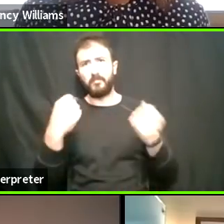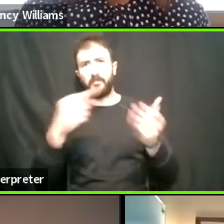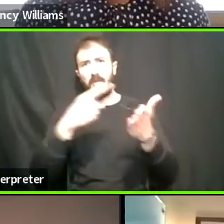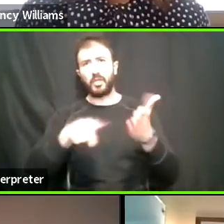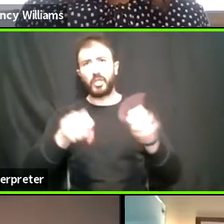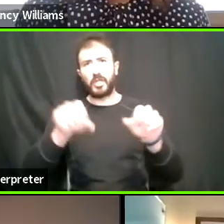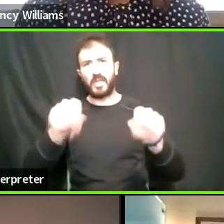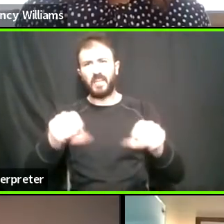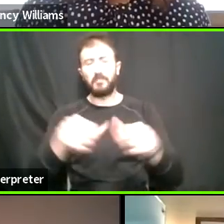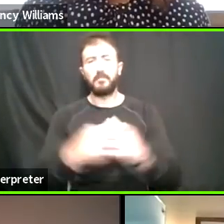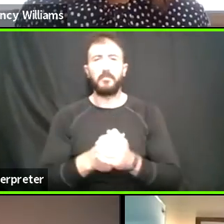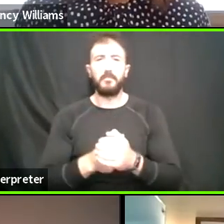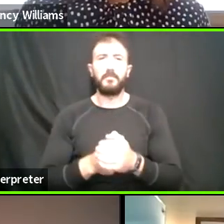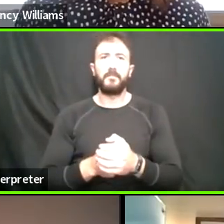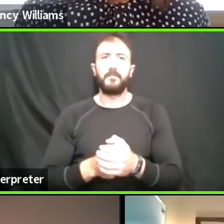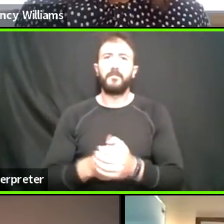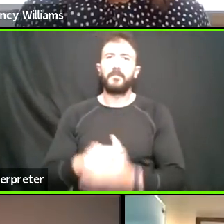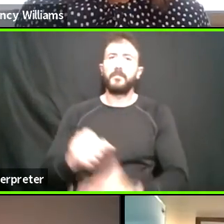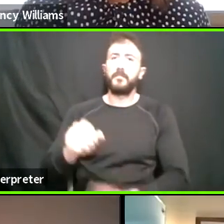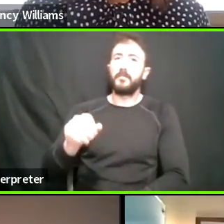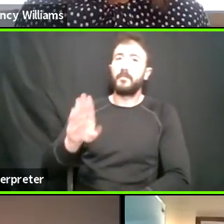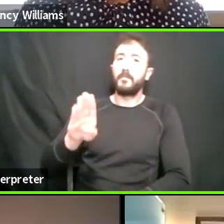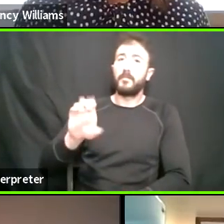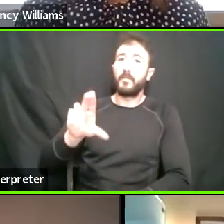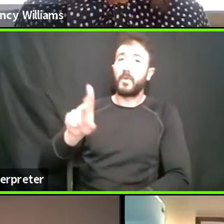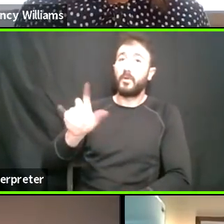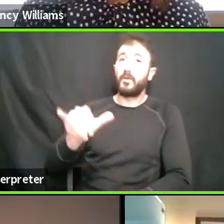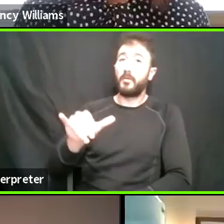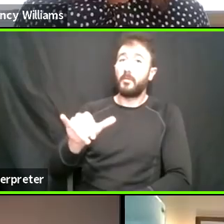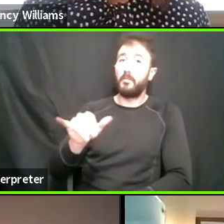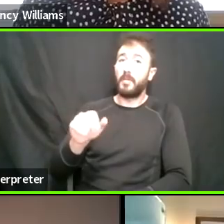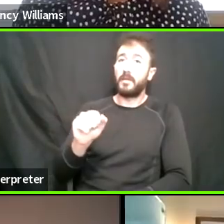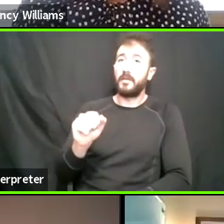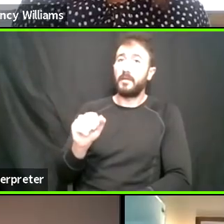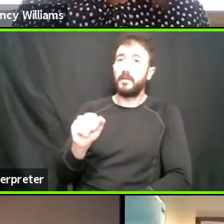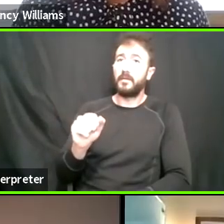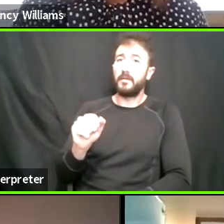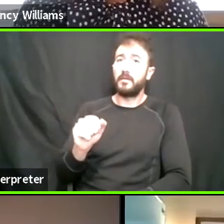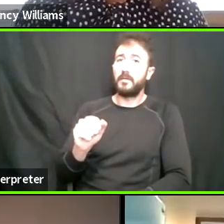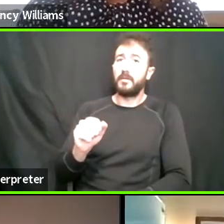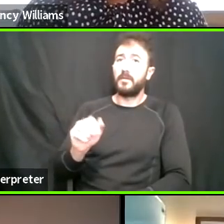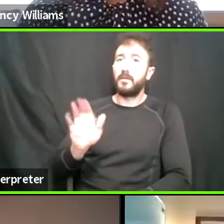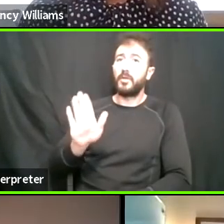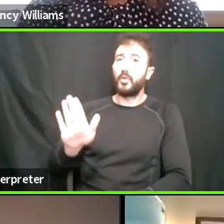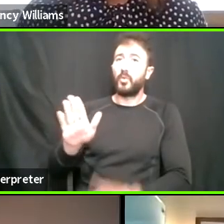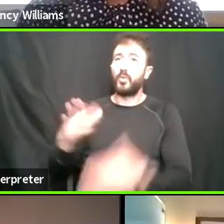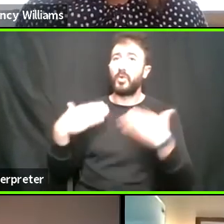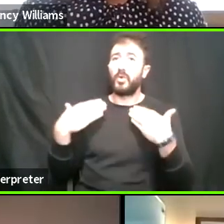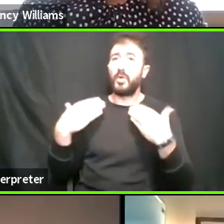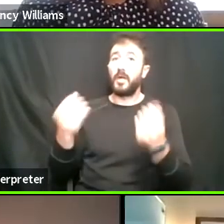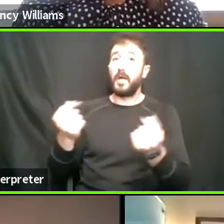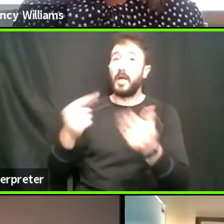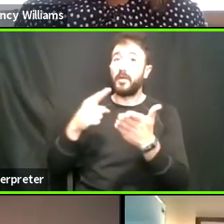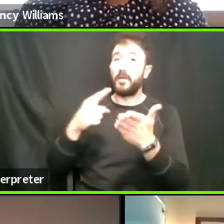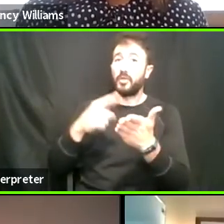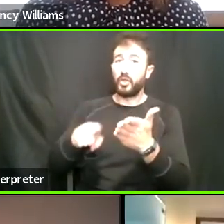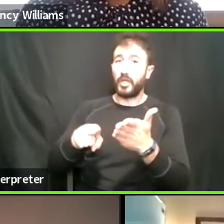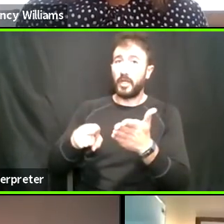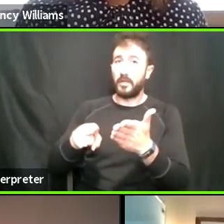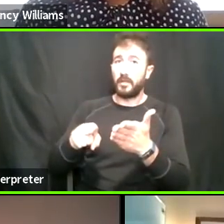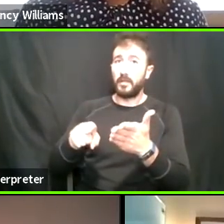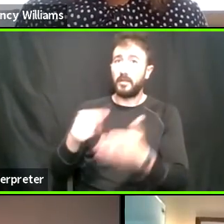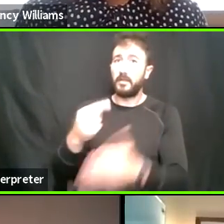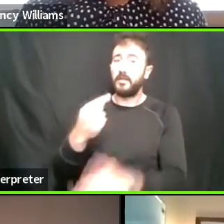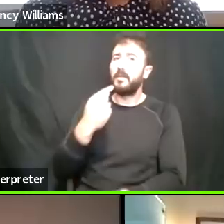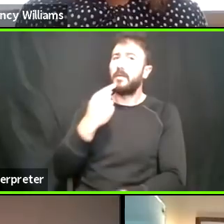And Becky, it talks about part of your health check attestation. It says, "Have you